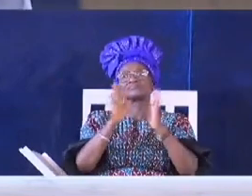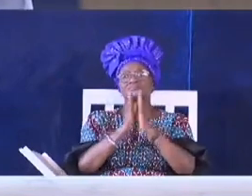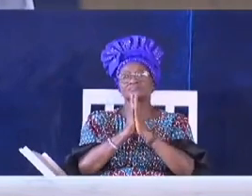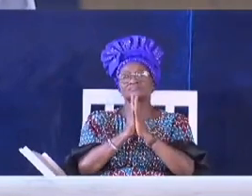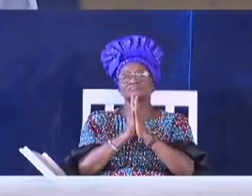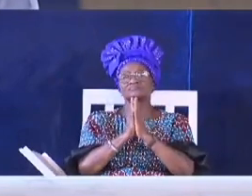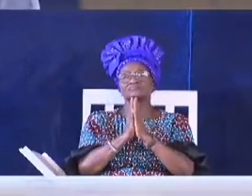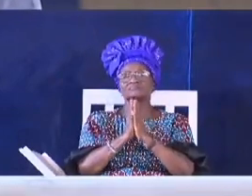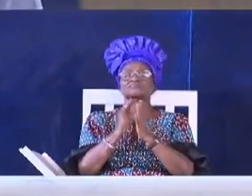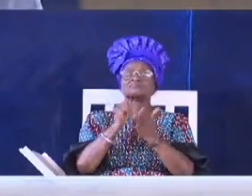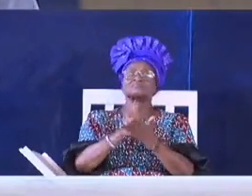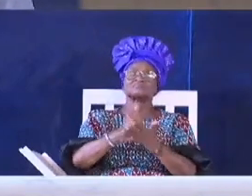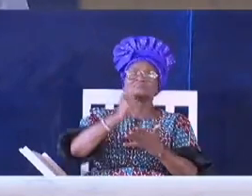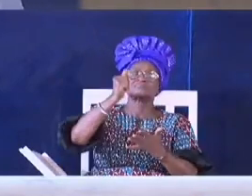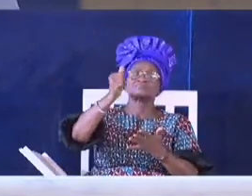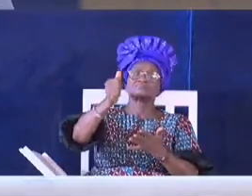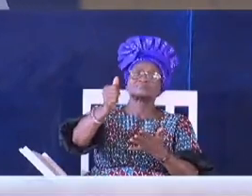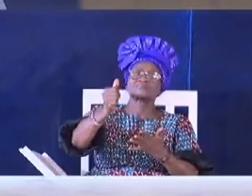Amen.